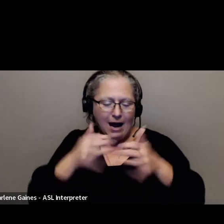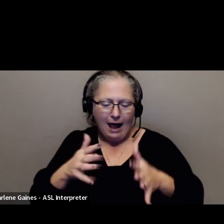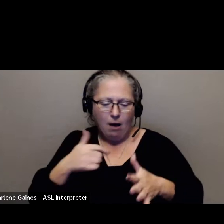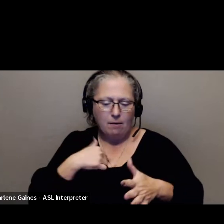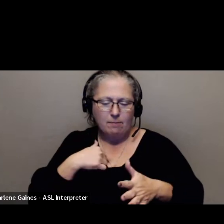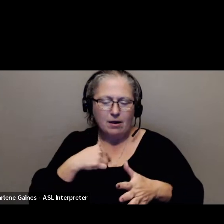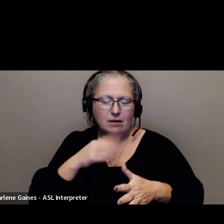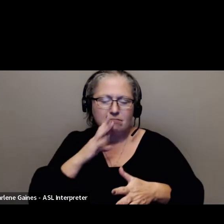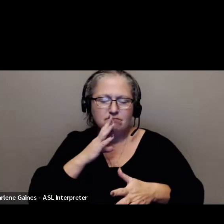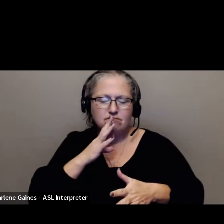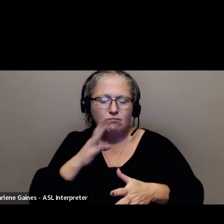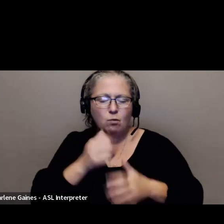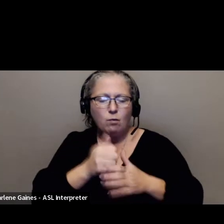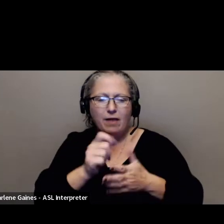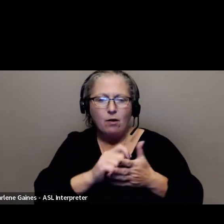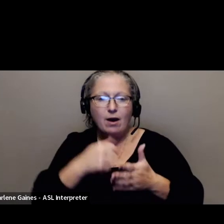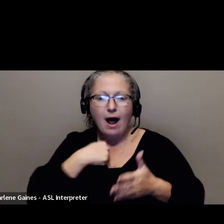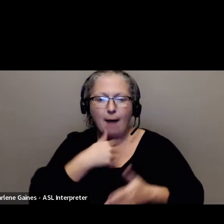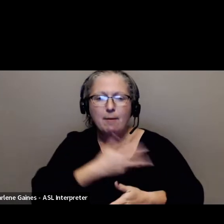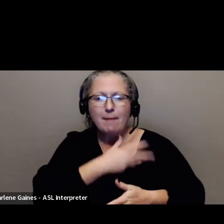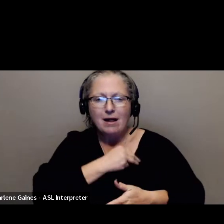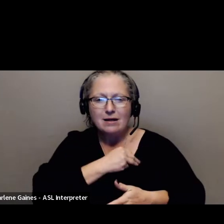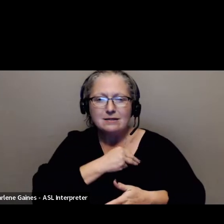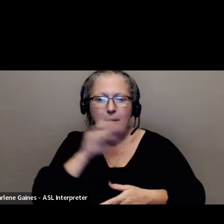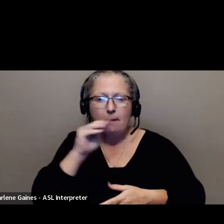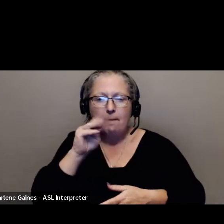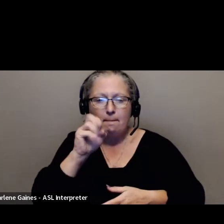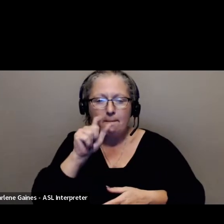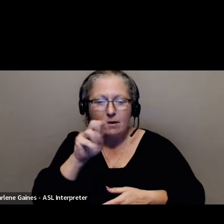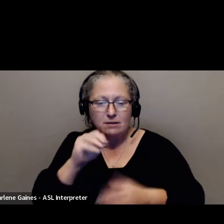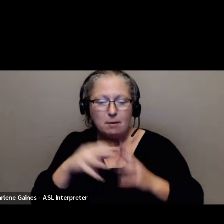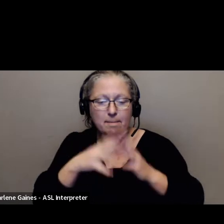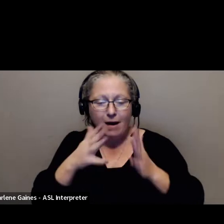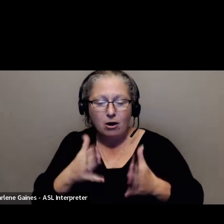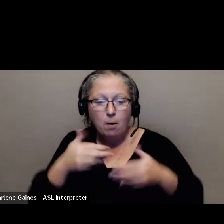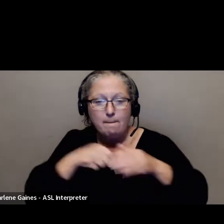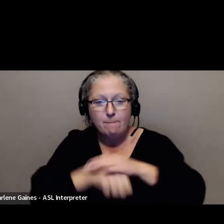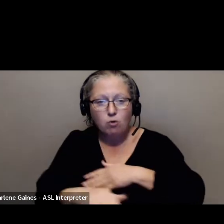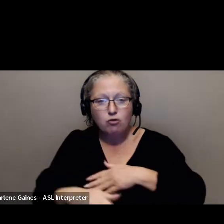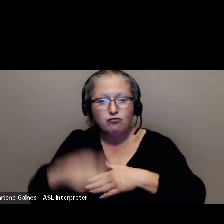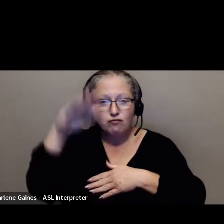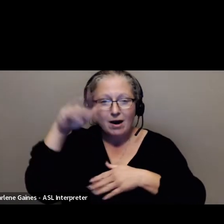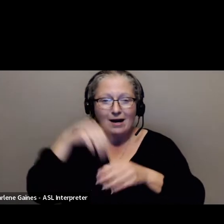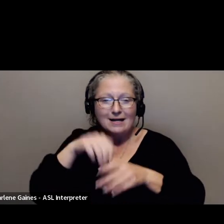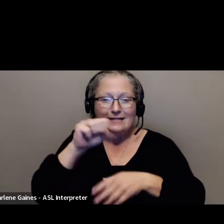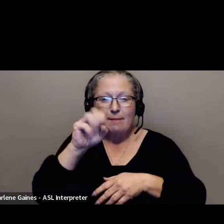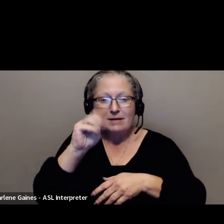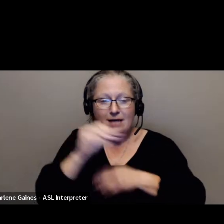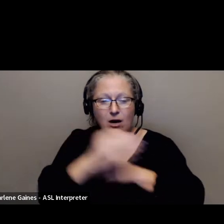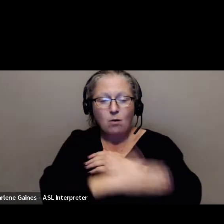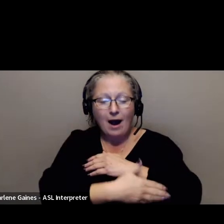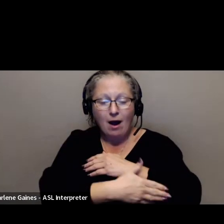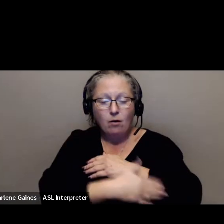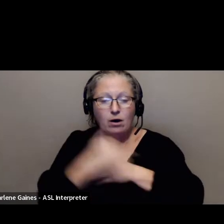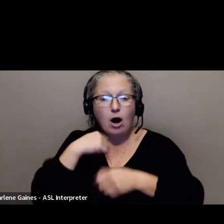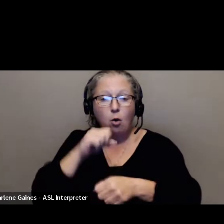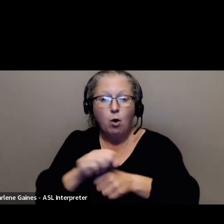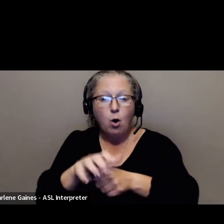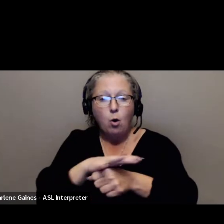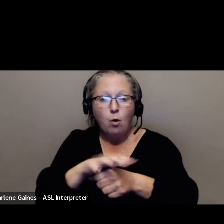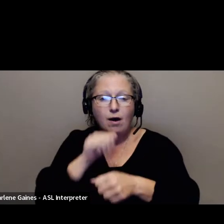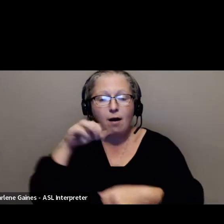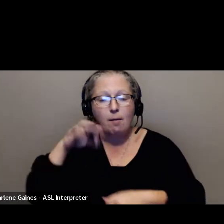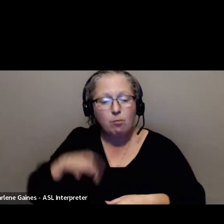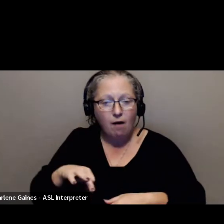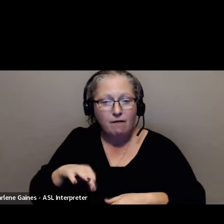so. I'm a Palestinian Muslim American that was born and raised in San Mateo County and work at a local